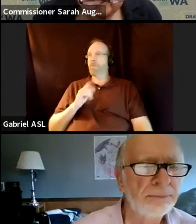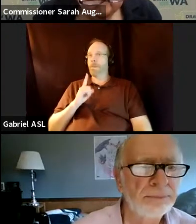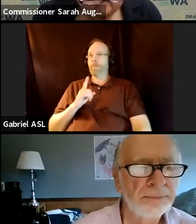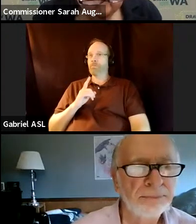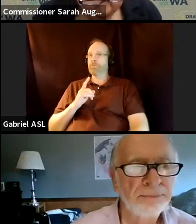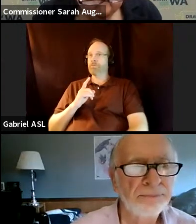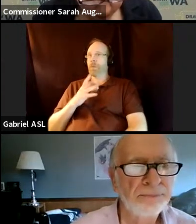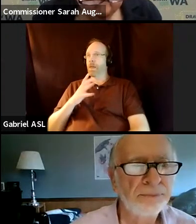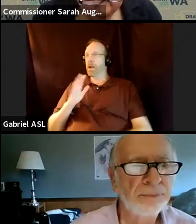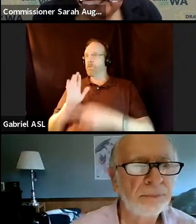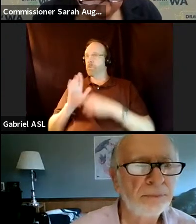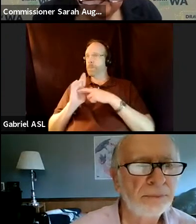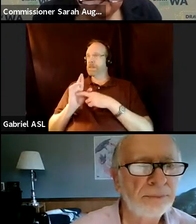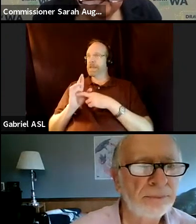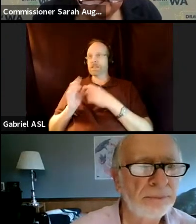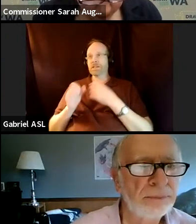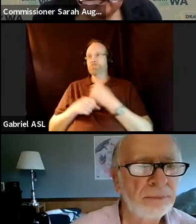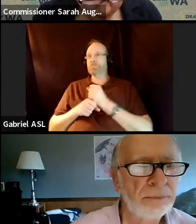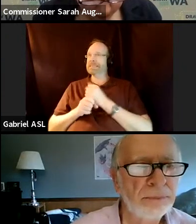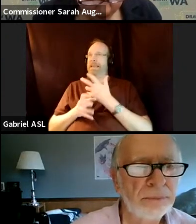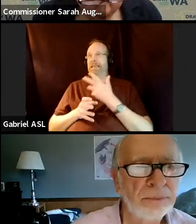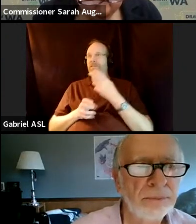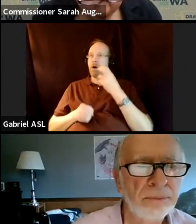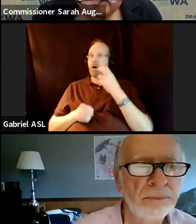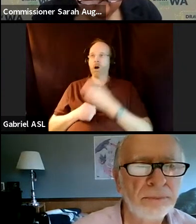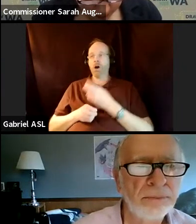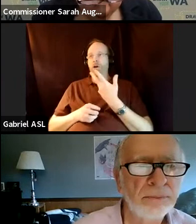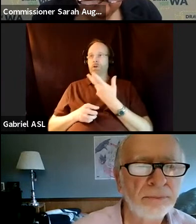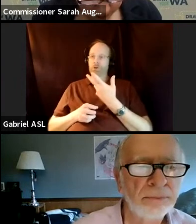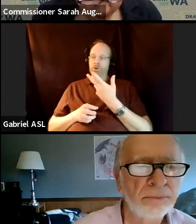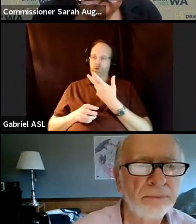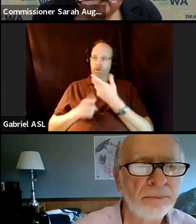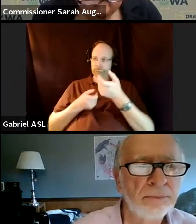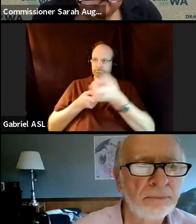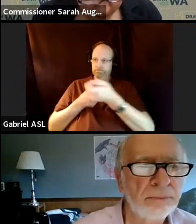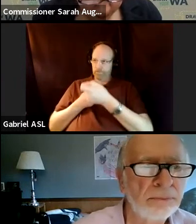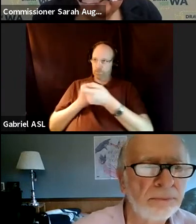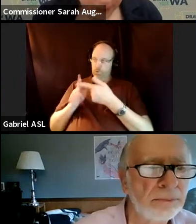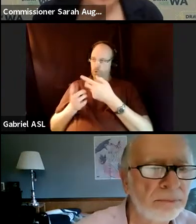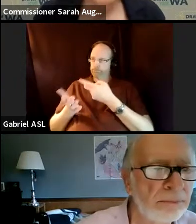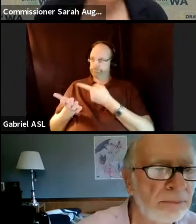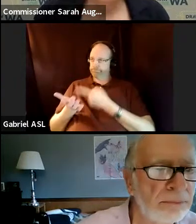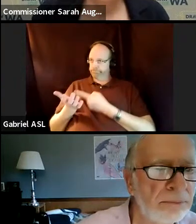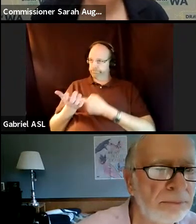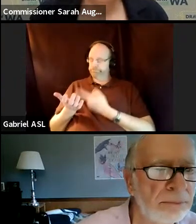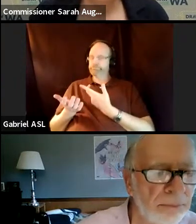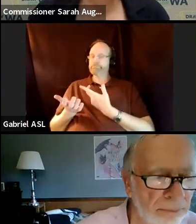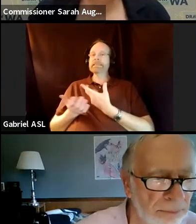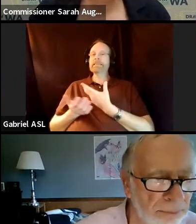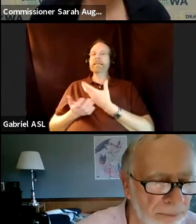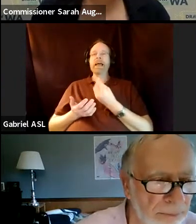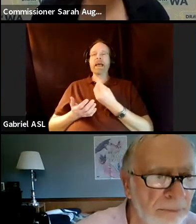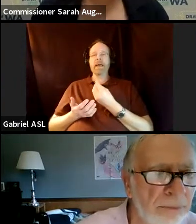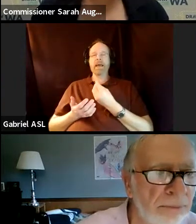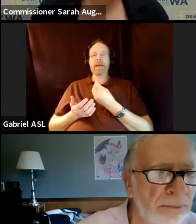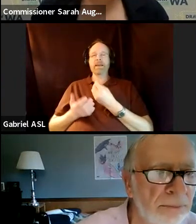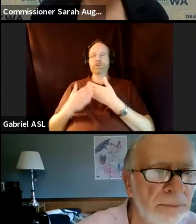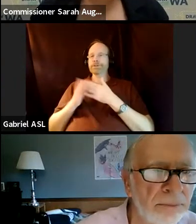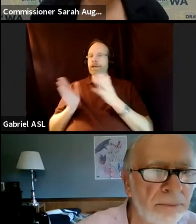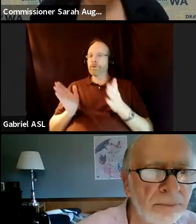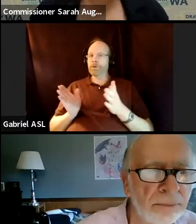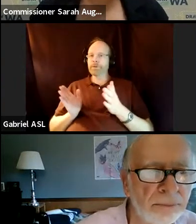much representation. It makes it sort of hard to like bring them into the discourse. And then just in